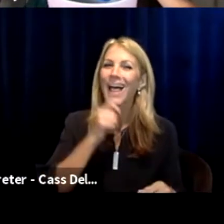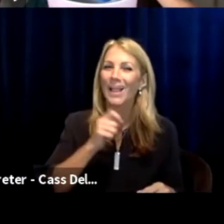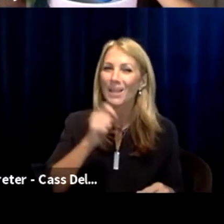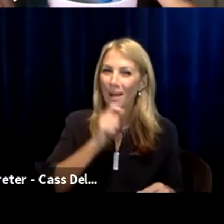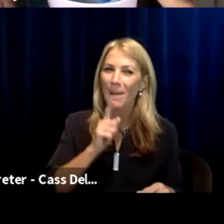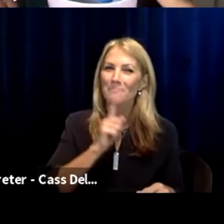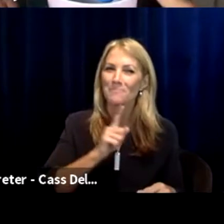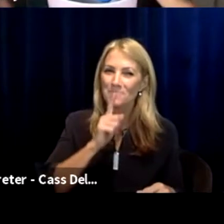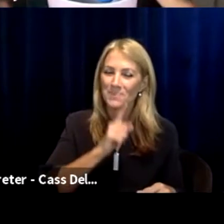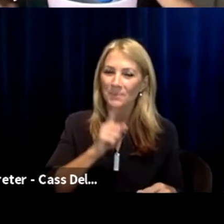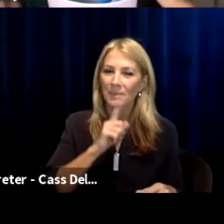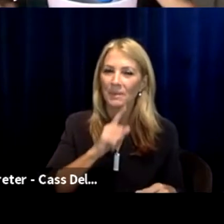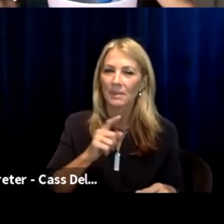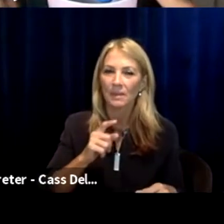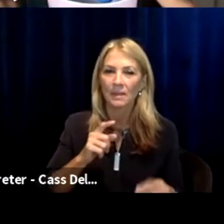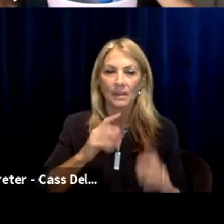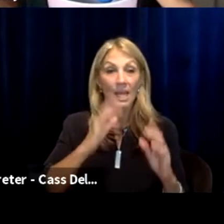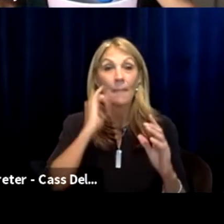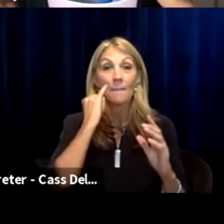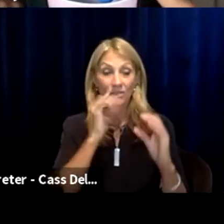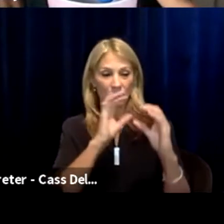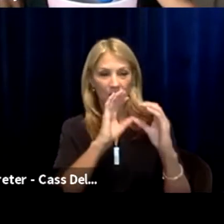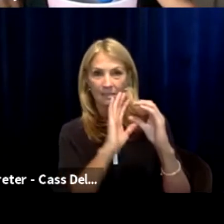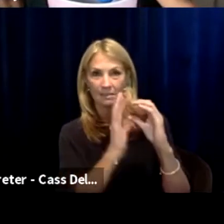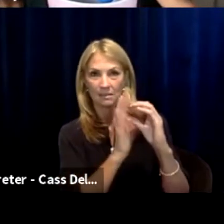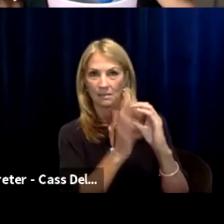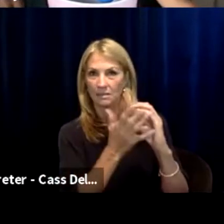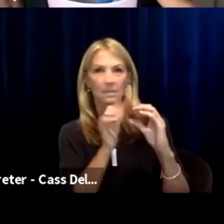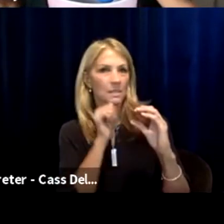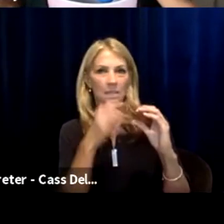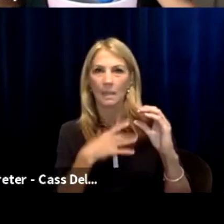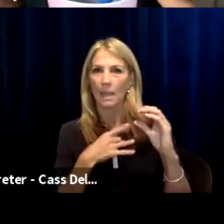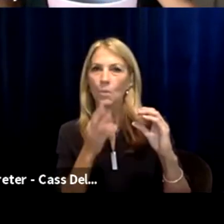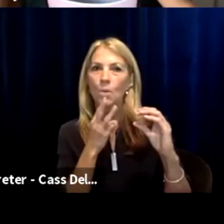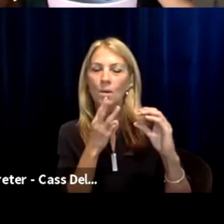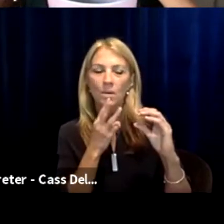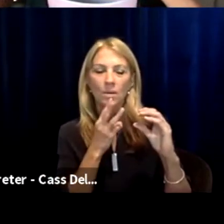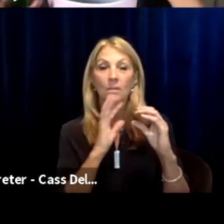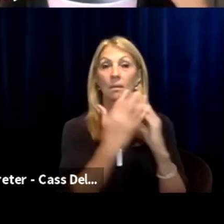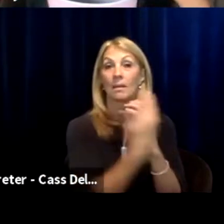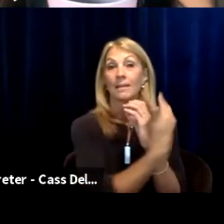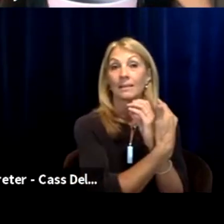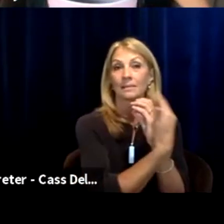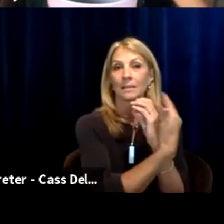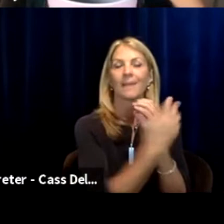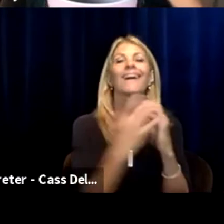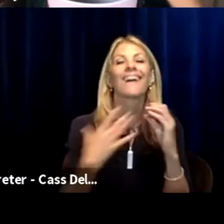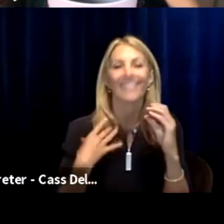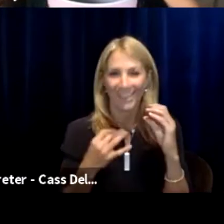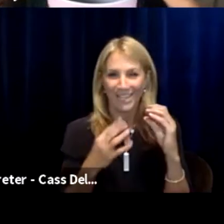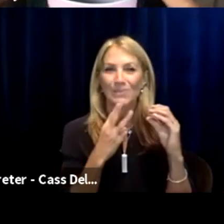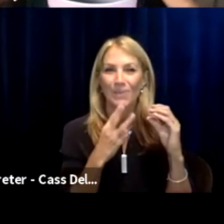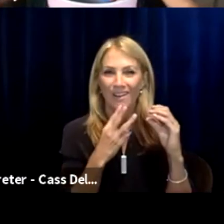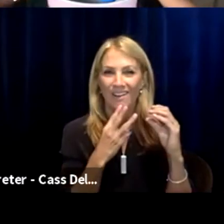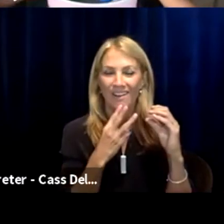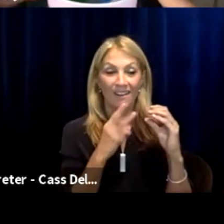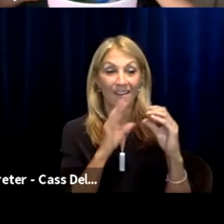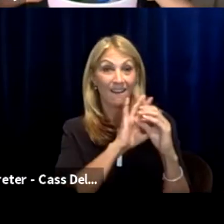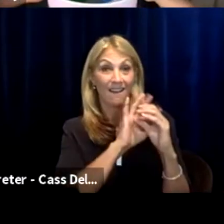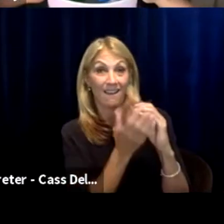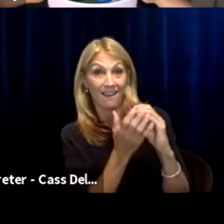is the hydrophobic side, it doesn't like water. And this side is the hydrophilic side, it does like water. So